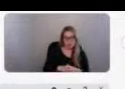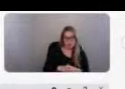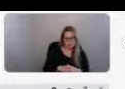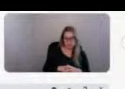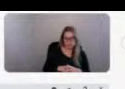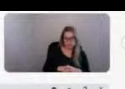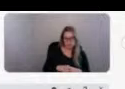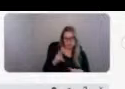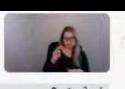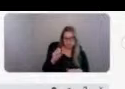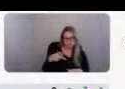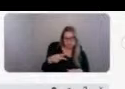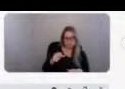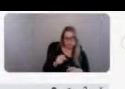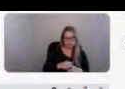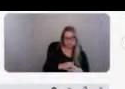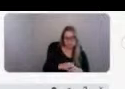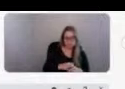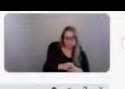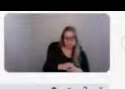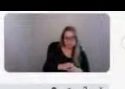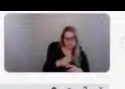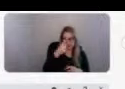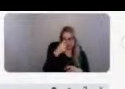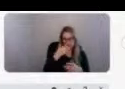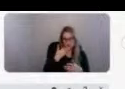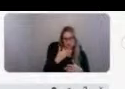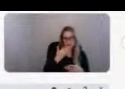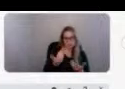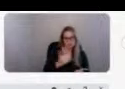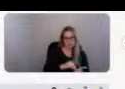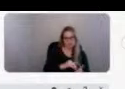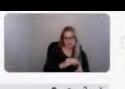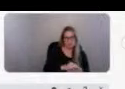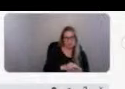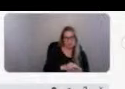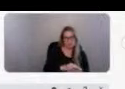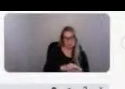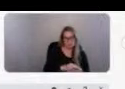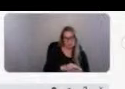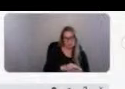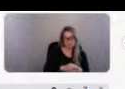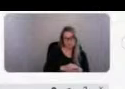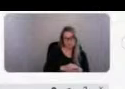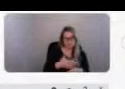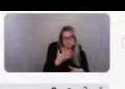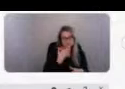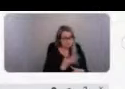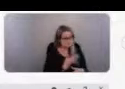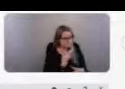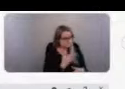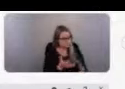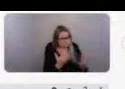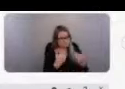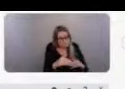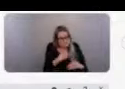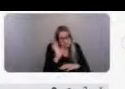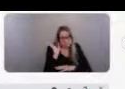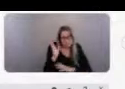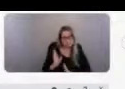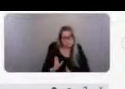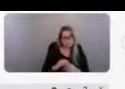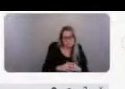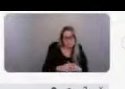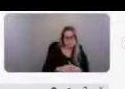this maps and um and i thank you again um thank you our next speaker we're we're